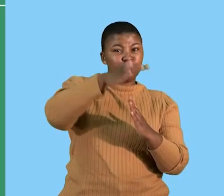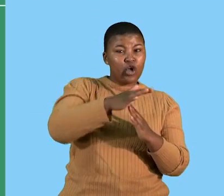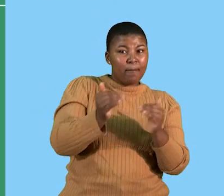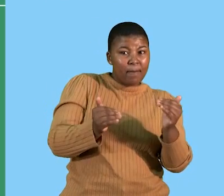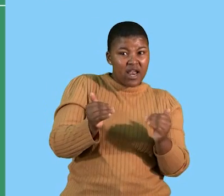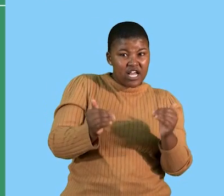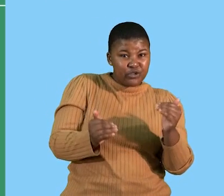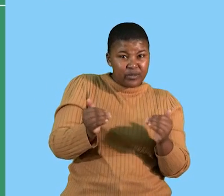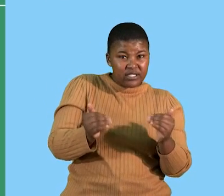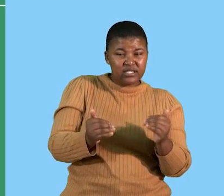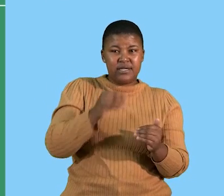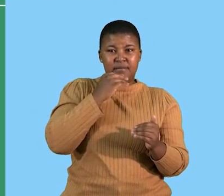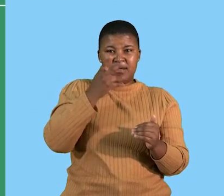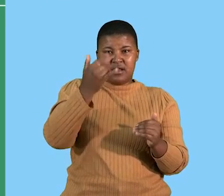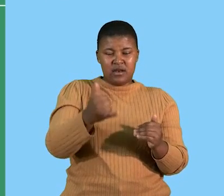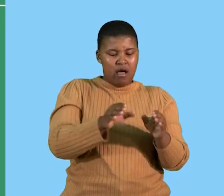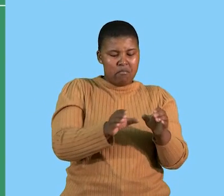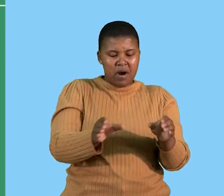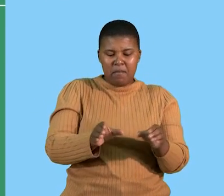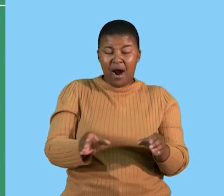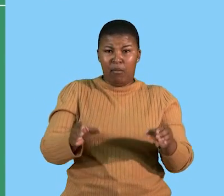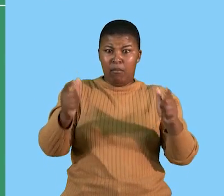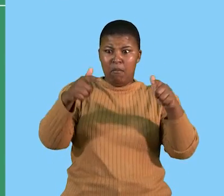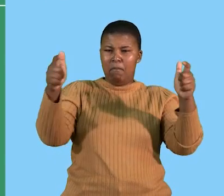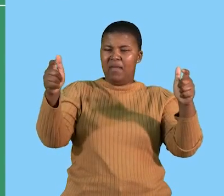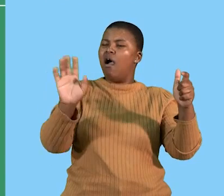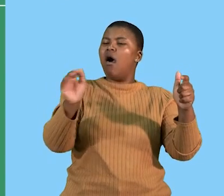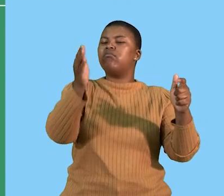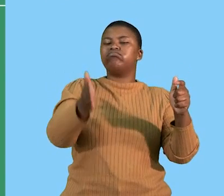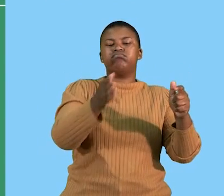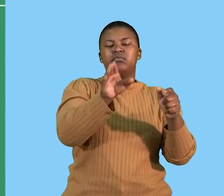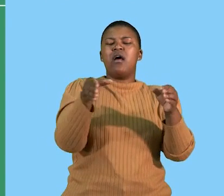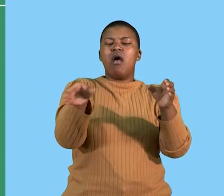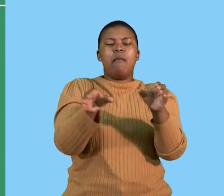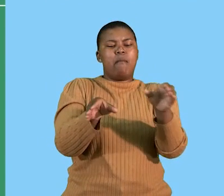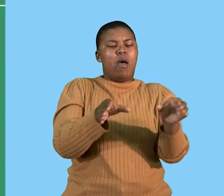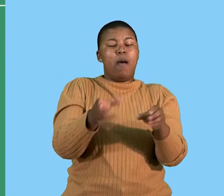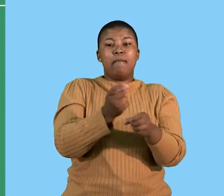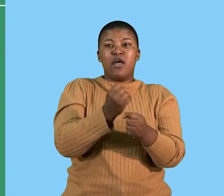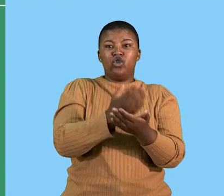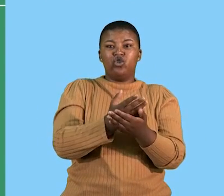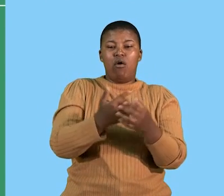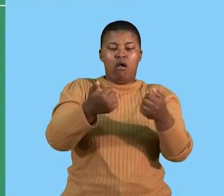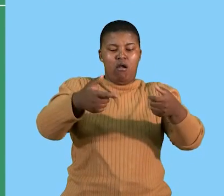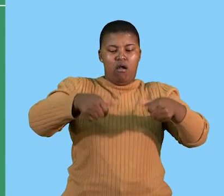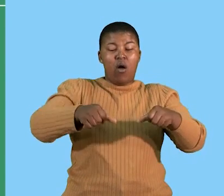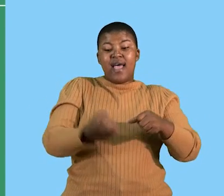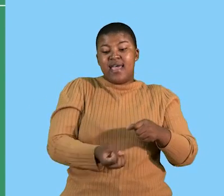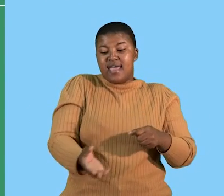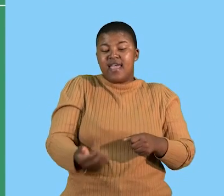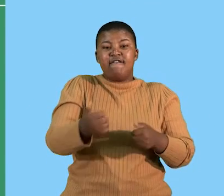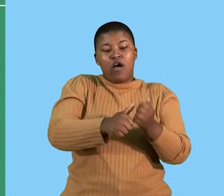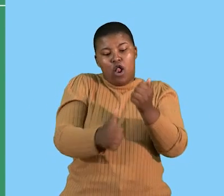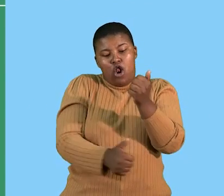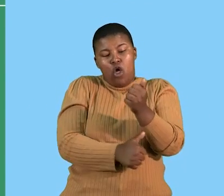management, break it up into smaller goals, and they give this information to lower